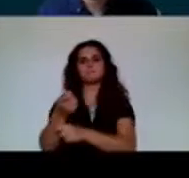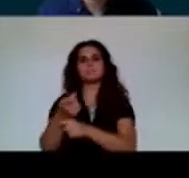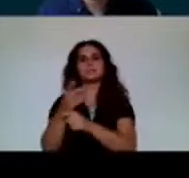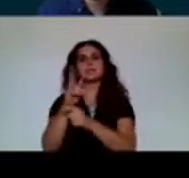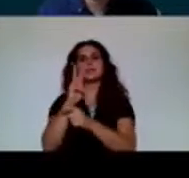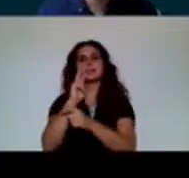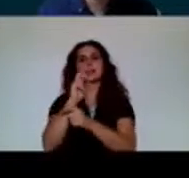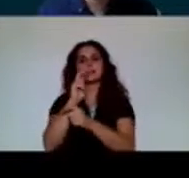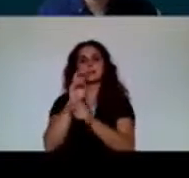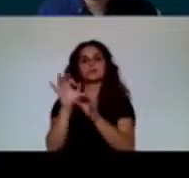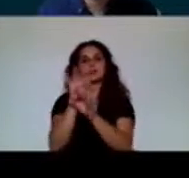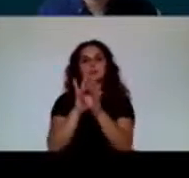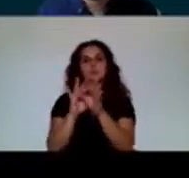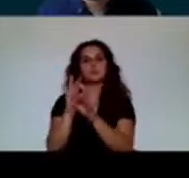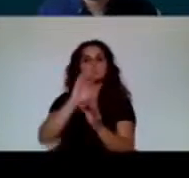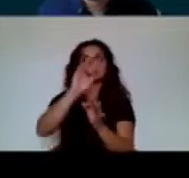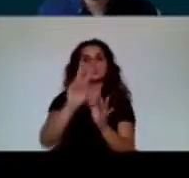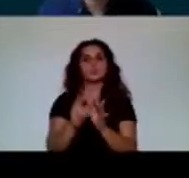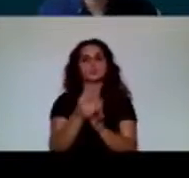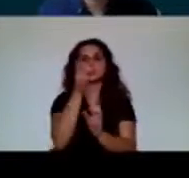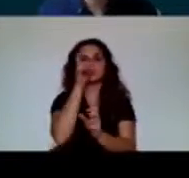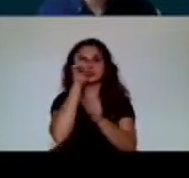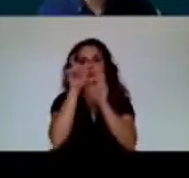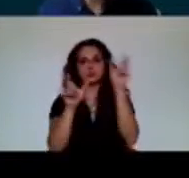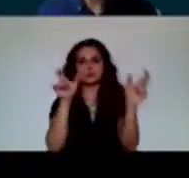2 targets, 1 black and 1 white